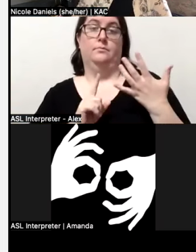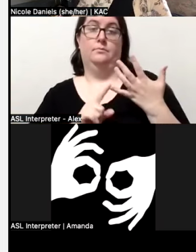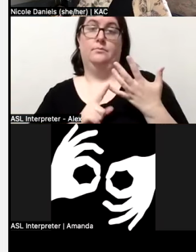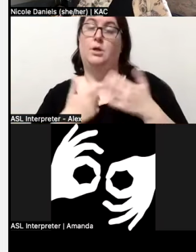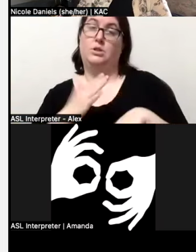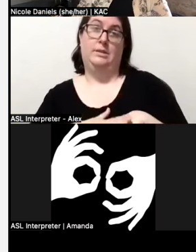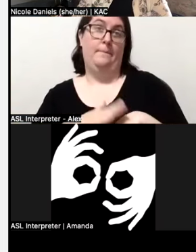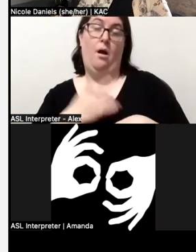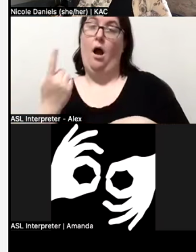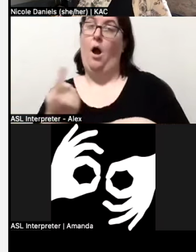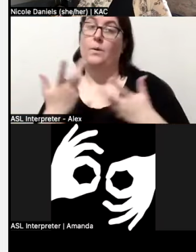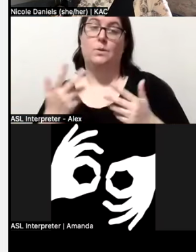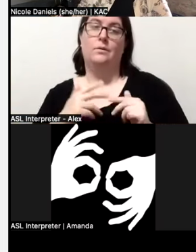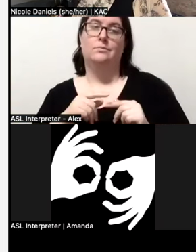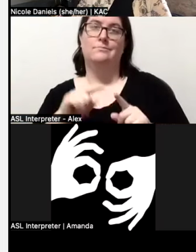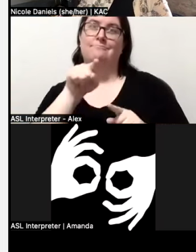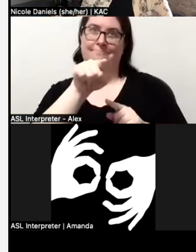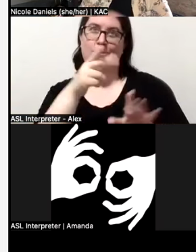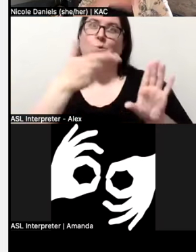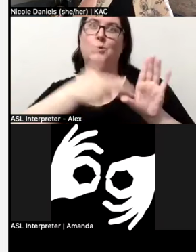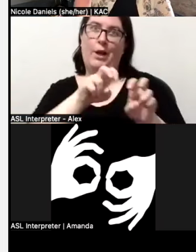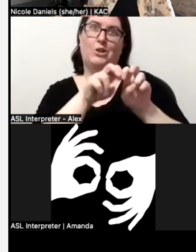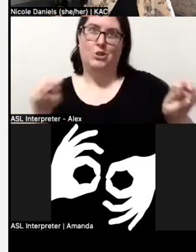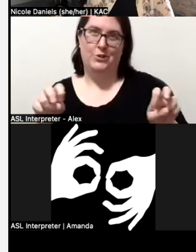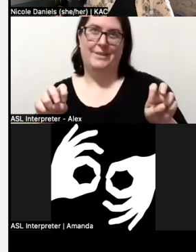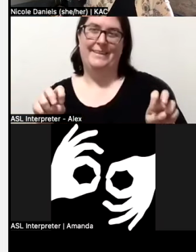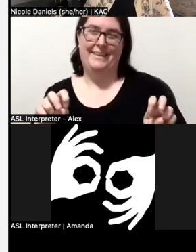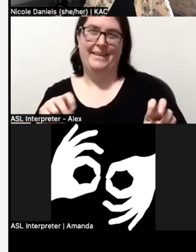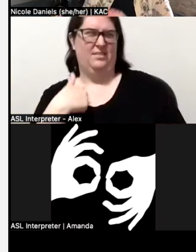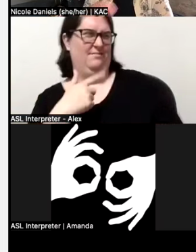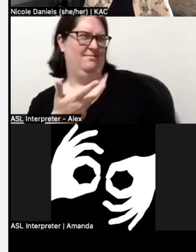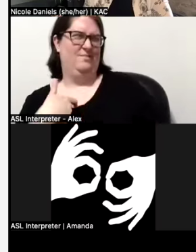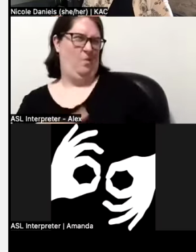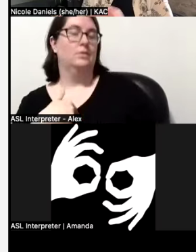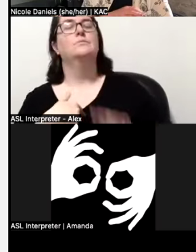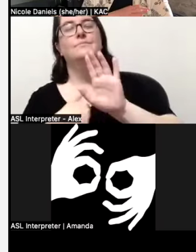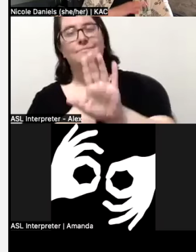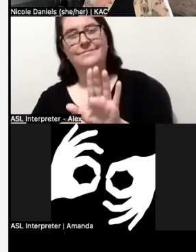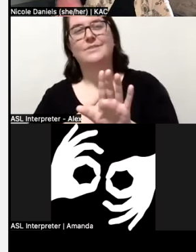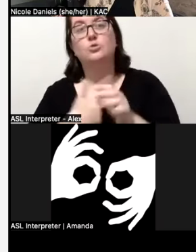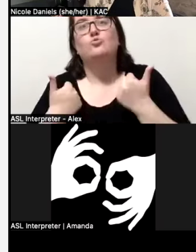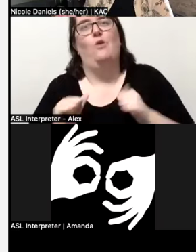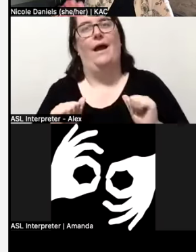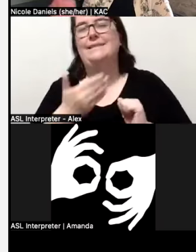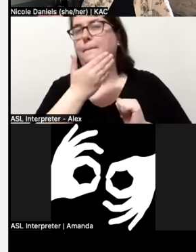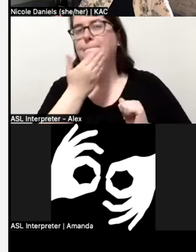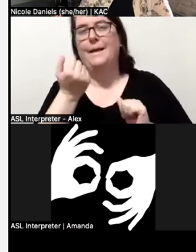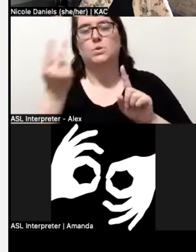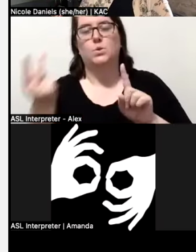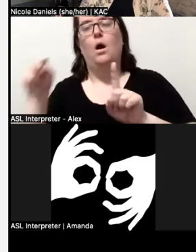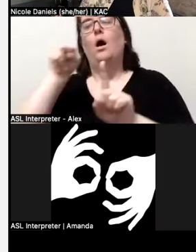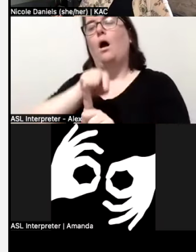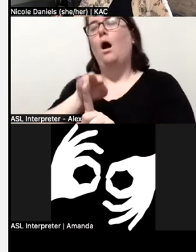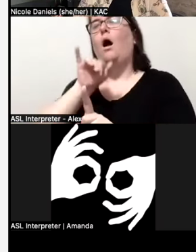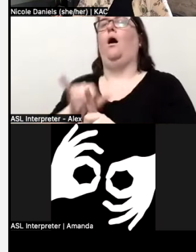tip is always to sit on a jury. That may not be relevant to you right now, but in general, that is the best way to support